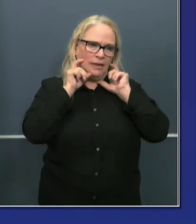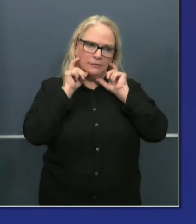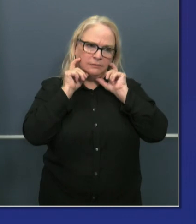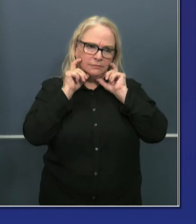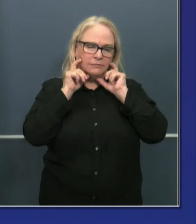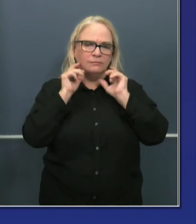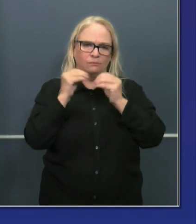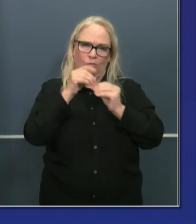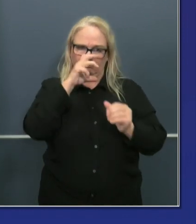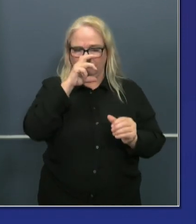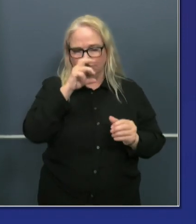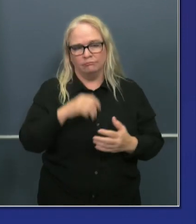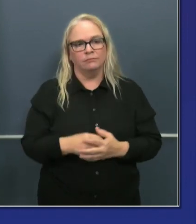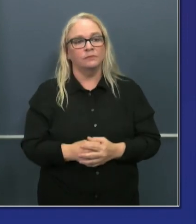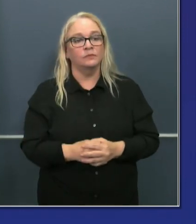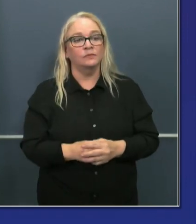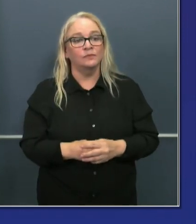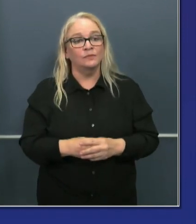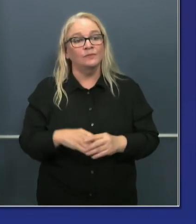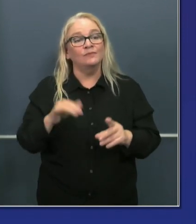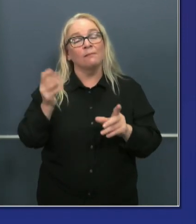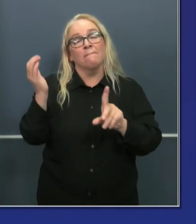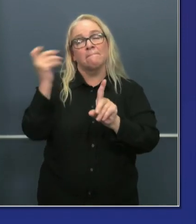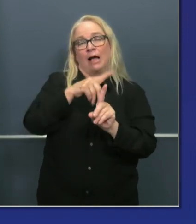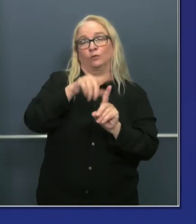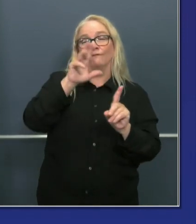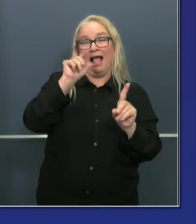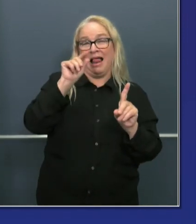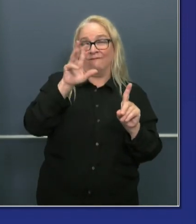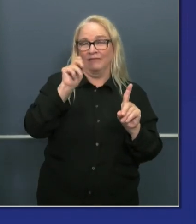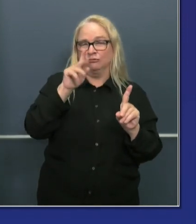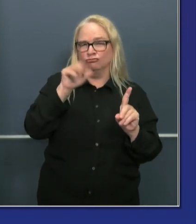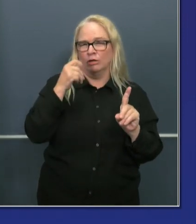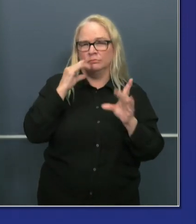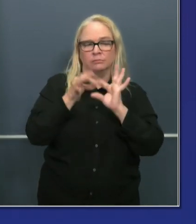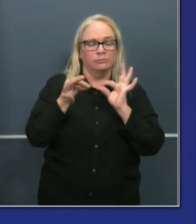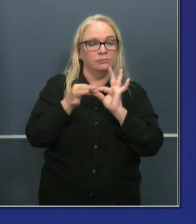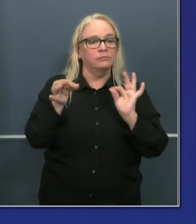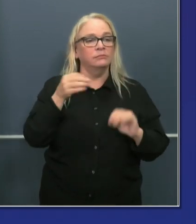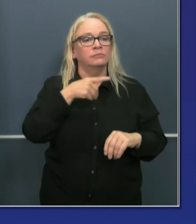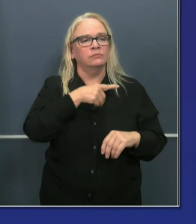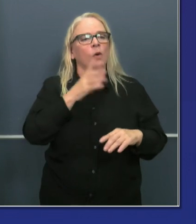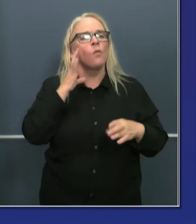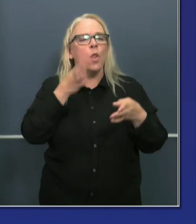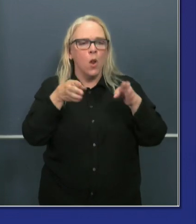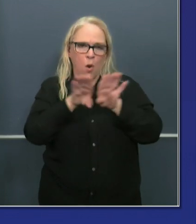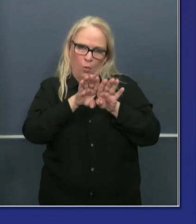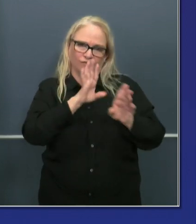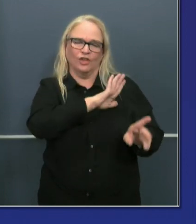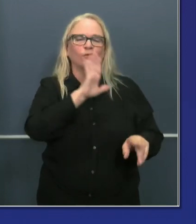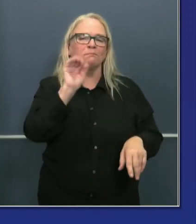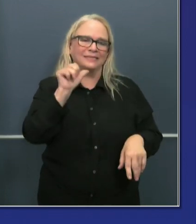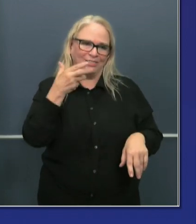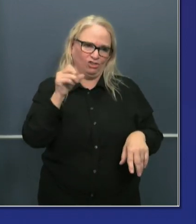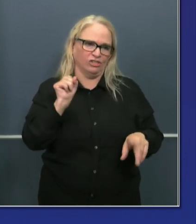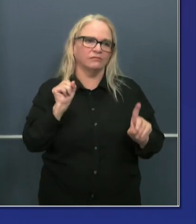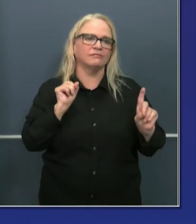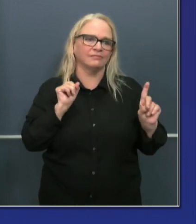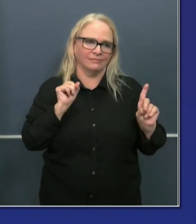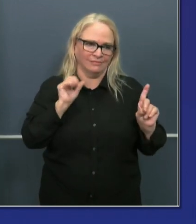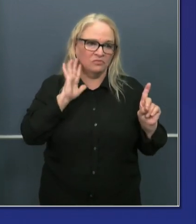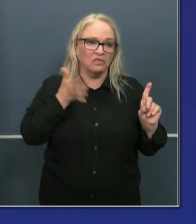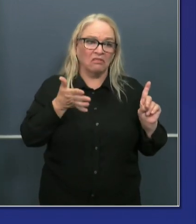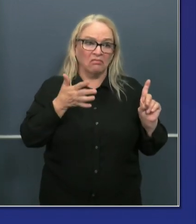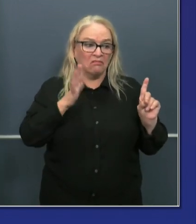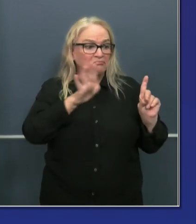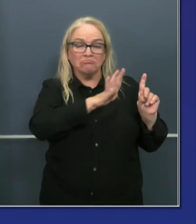and their desire, the local level, the determination at the local level to shut their beaches down, we, in concert with those